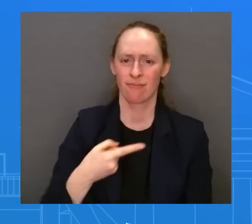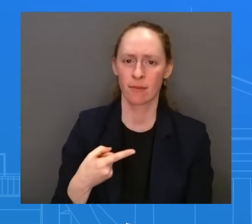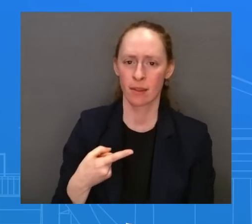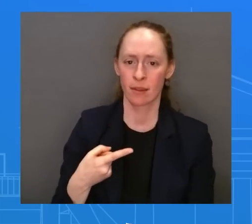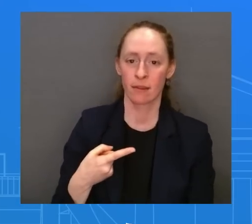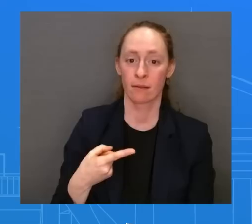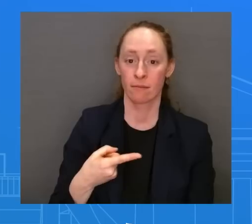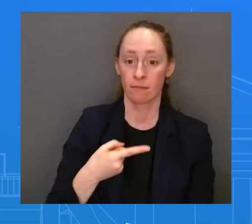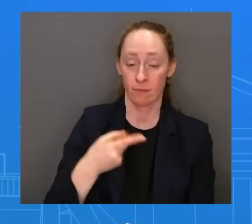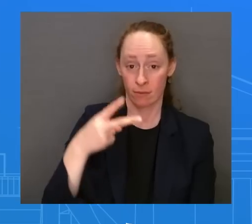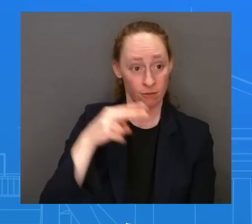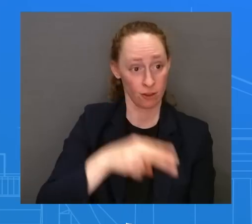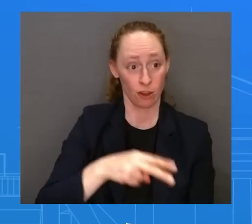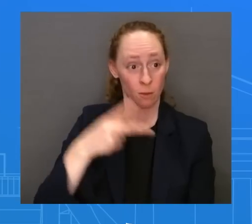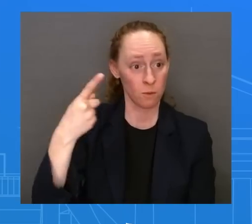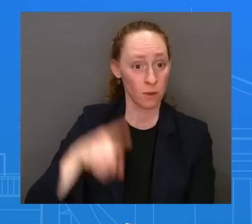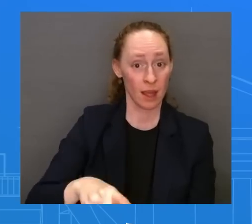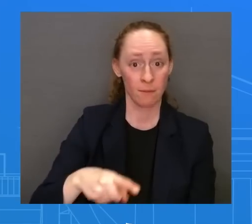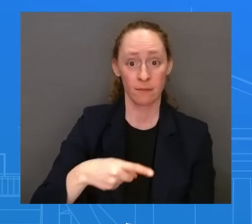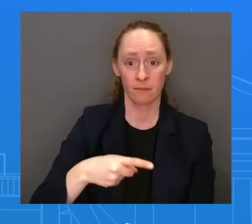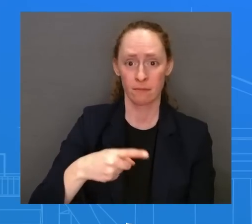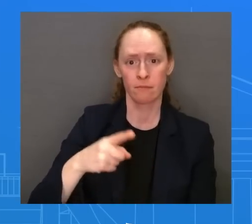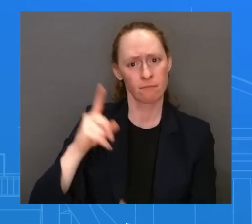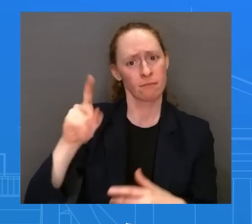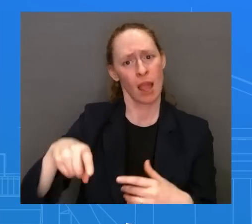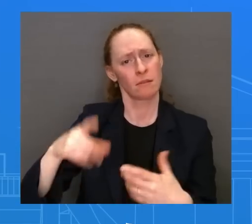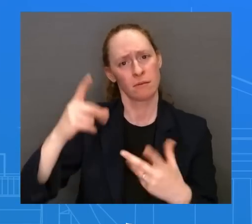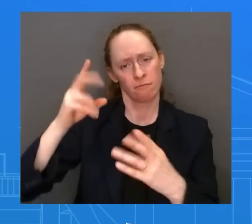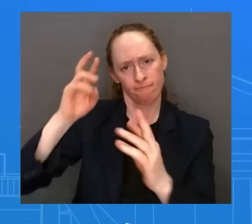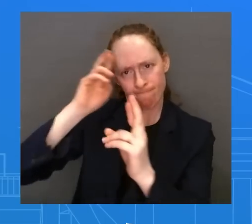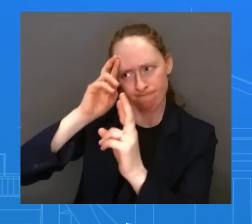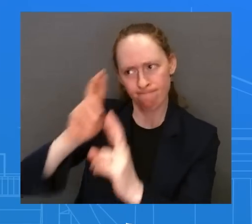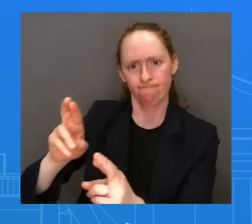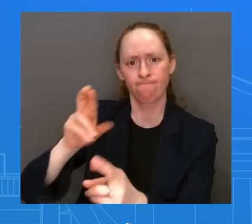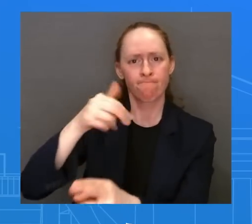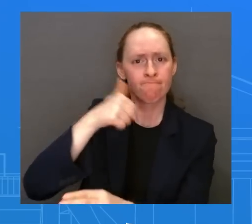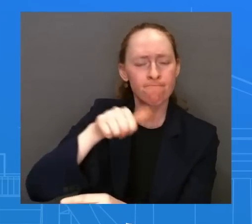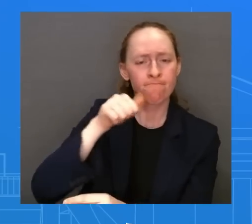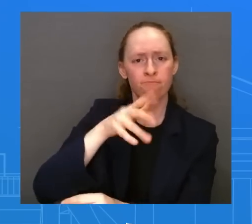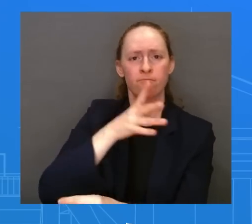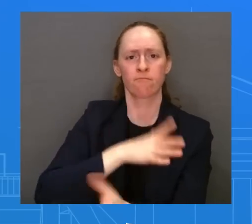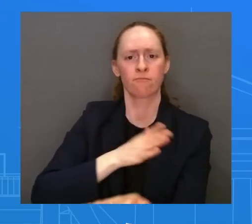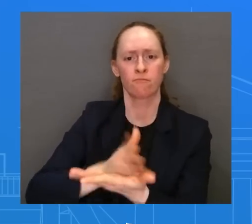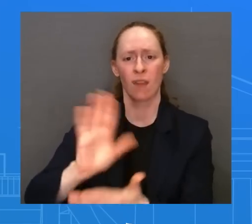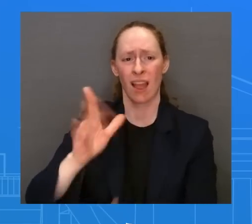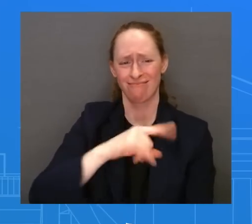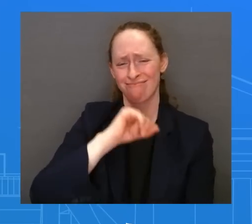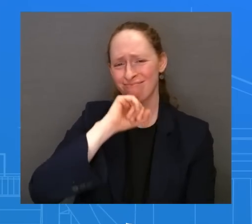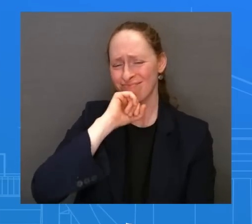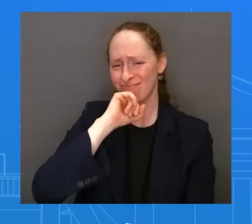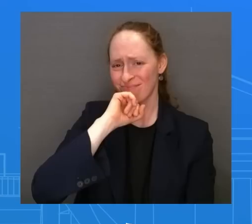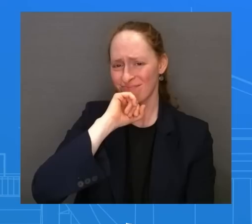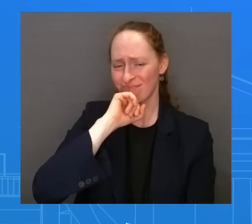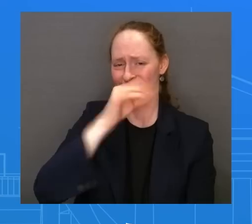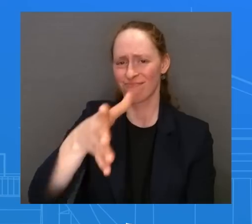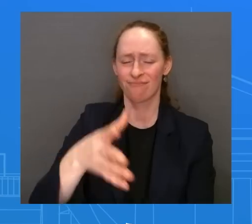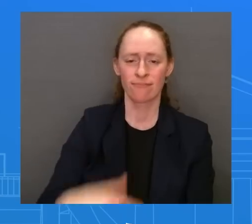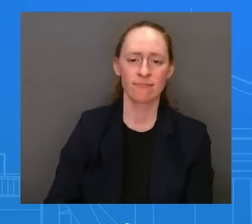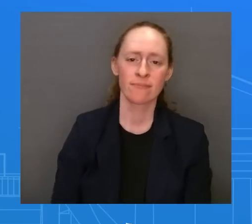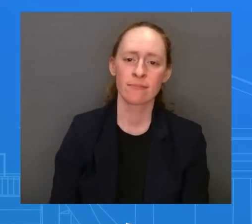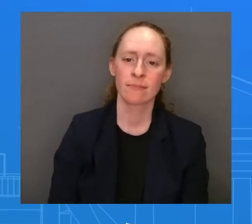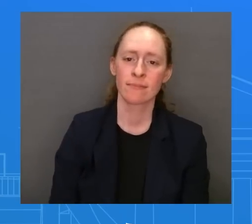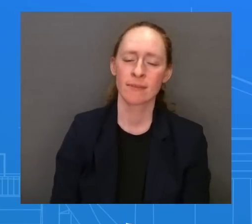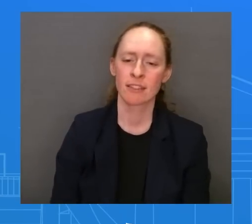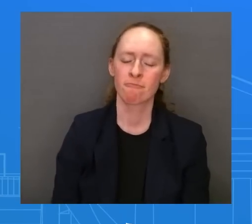uh so until they do they're going to be continuing to struggle to gain some sort of sense of legitimacy